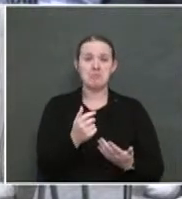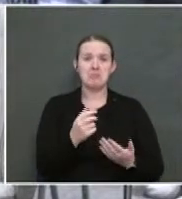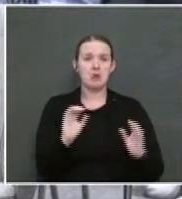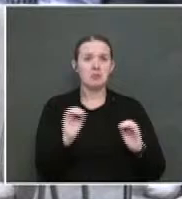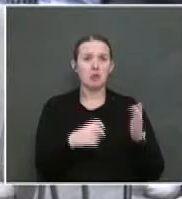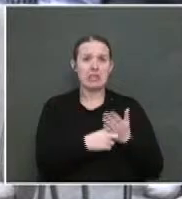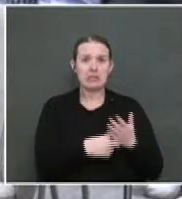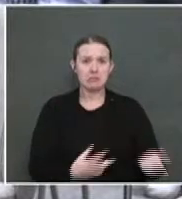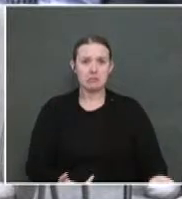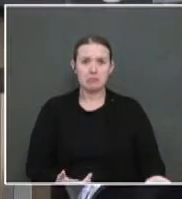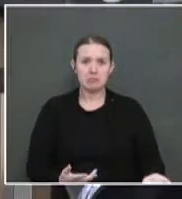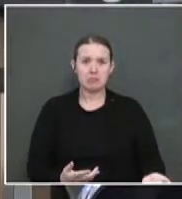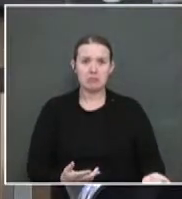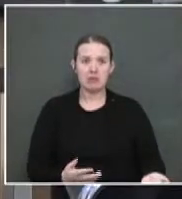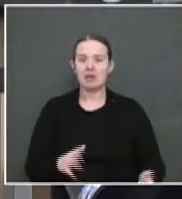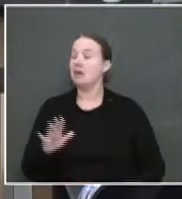violation.